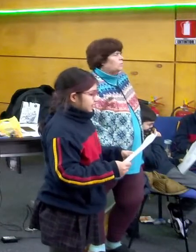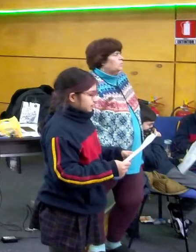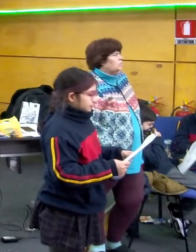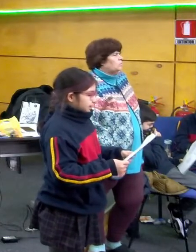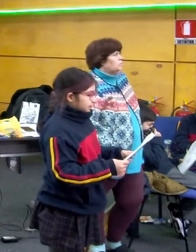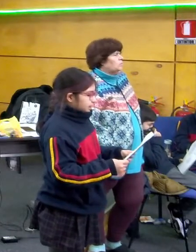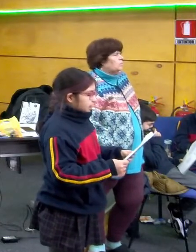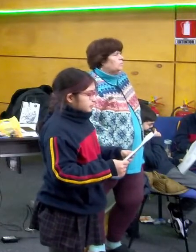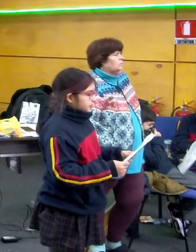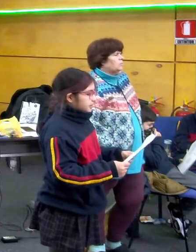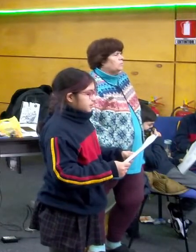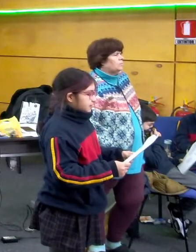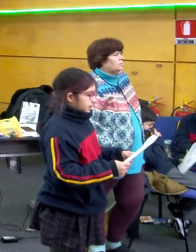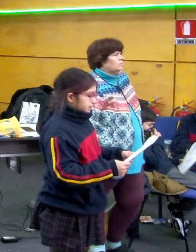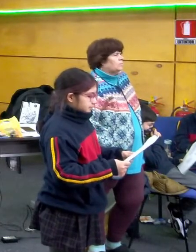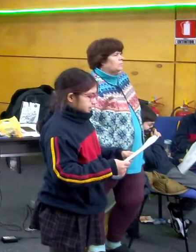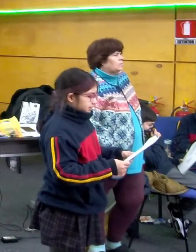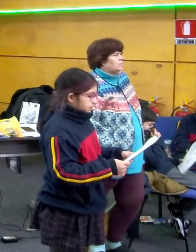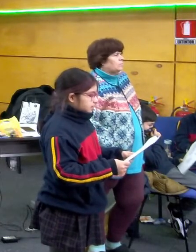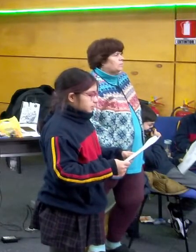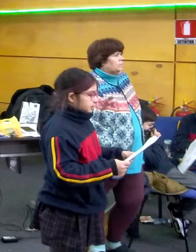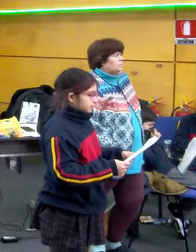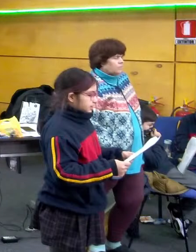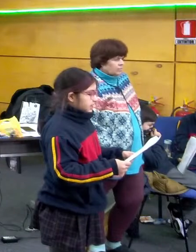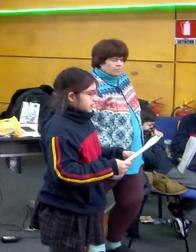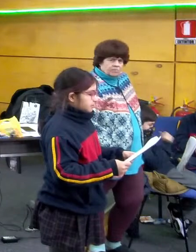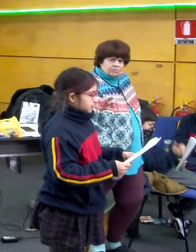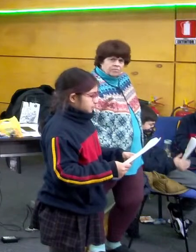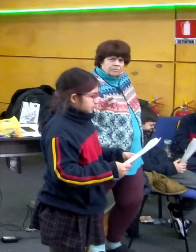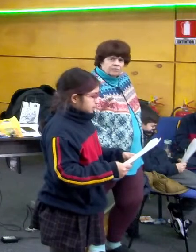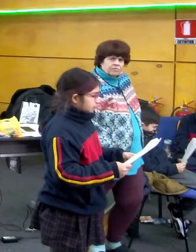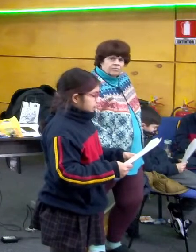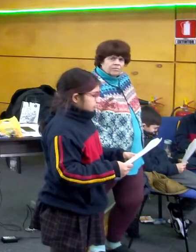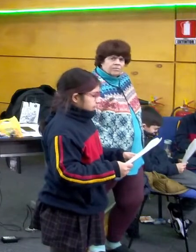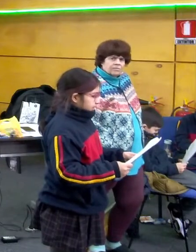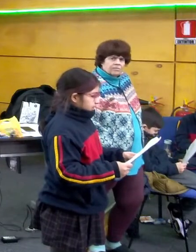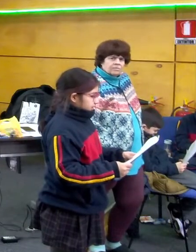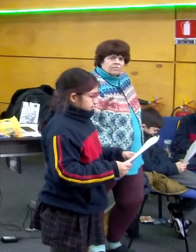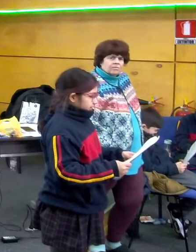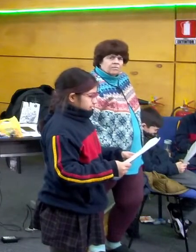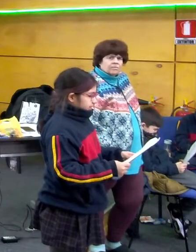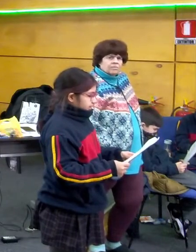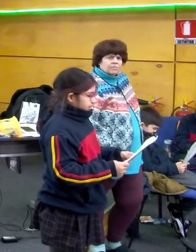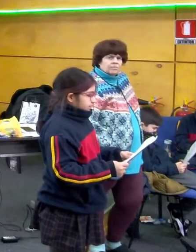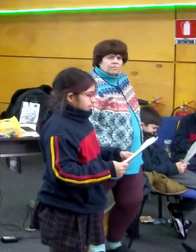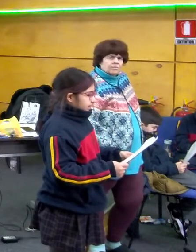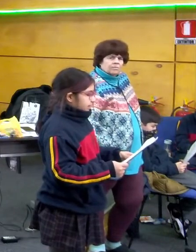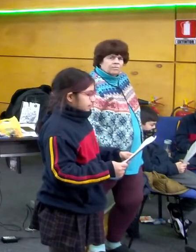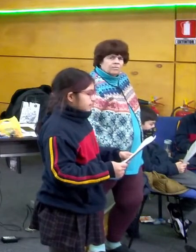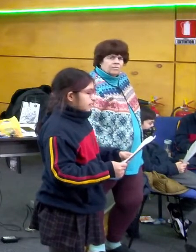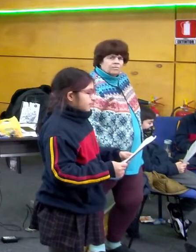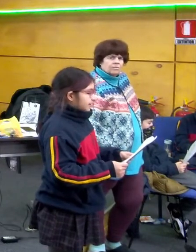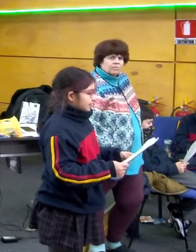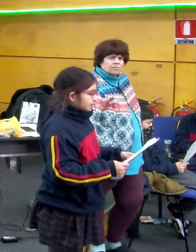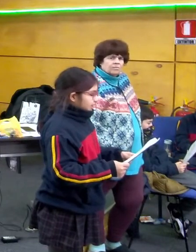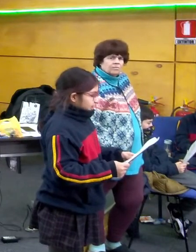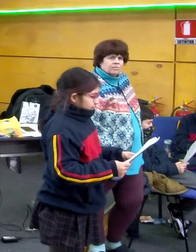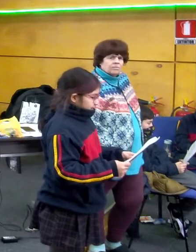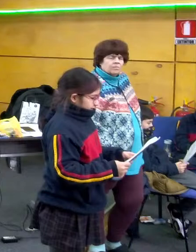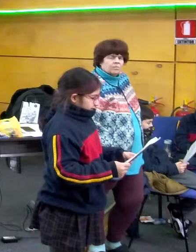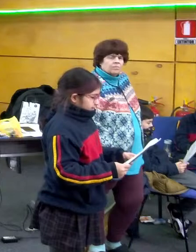the rain beat upon your head with silver liquid drops. Let the rain sing you a